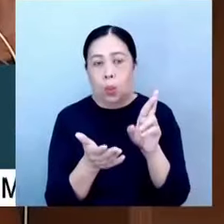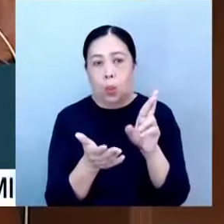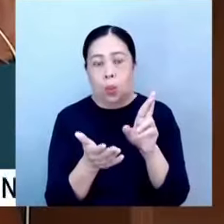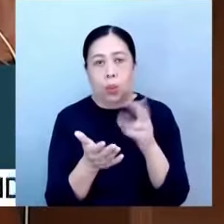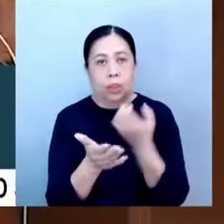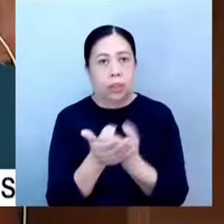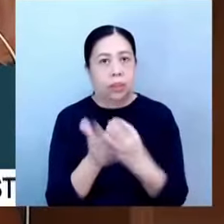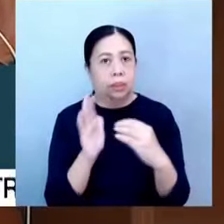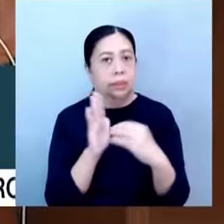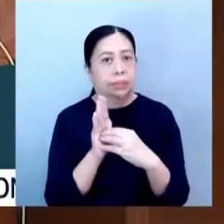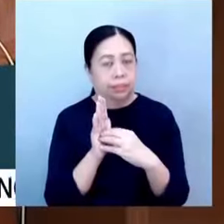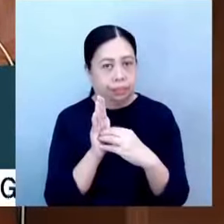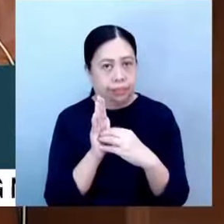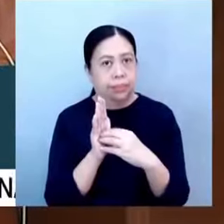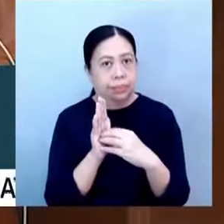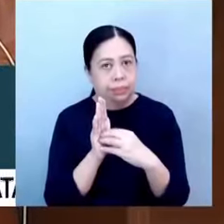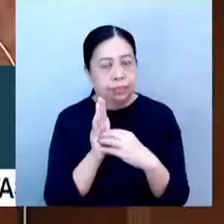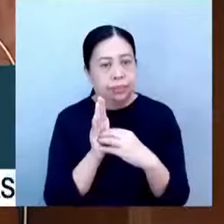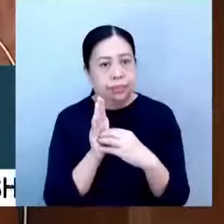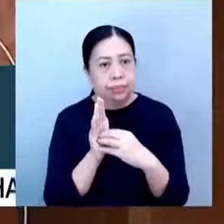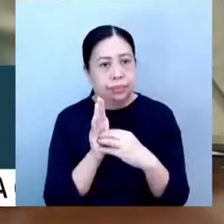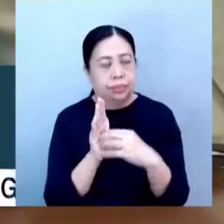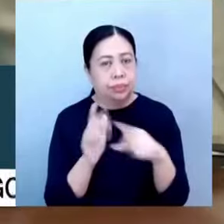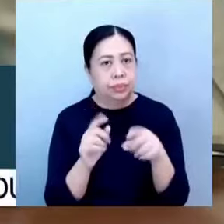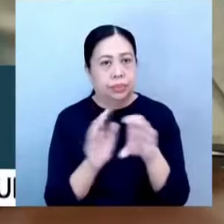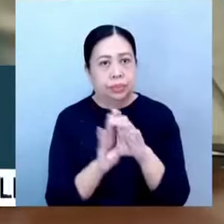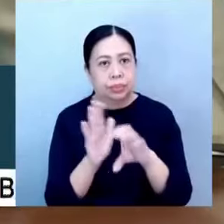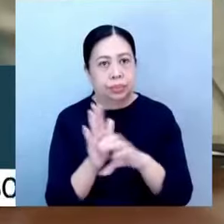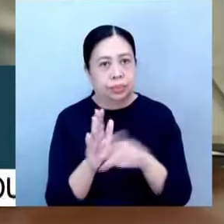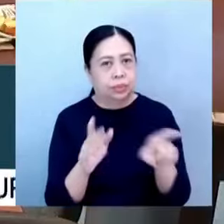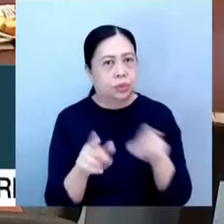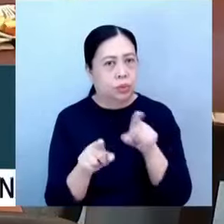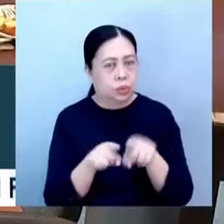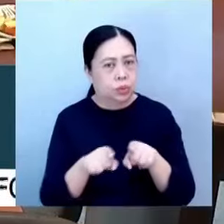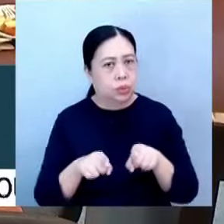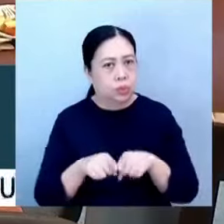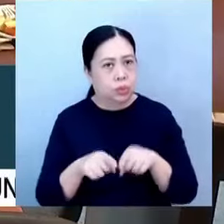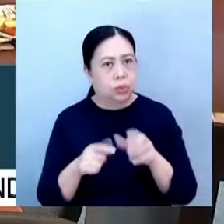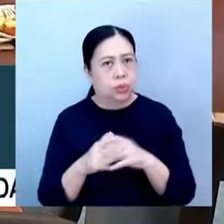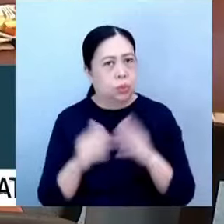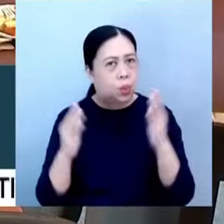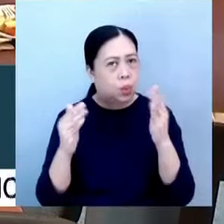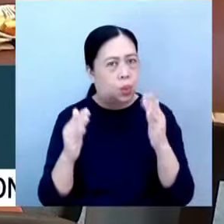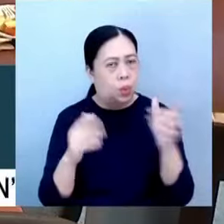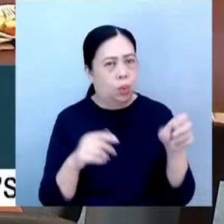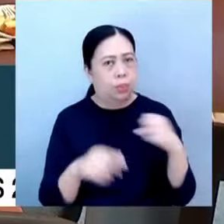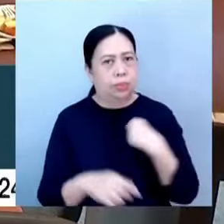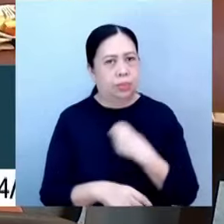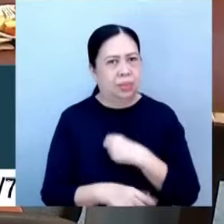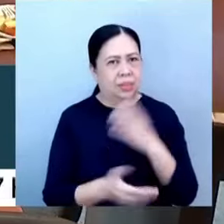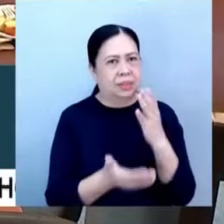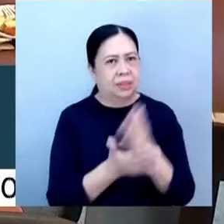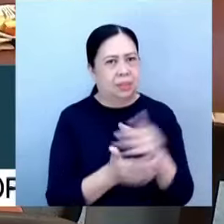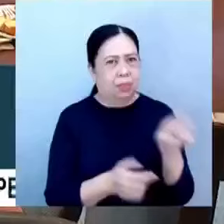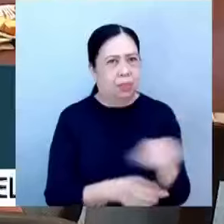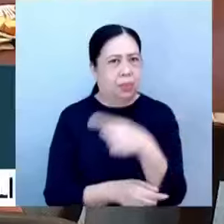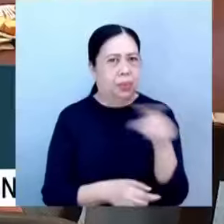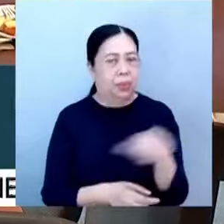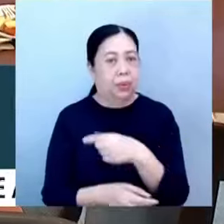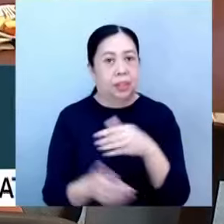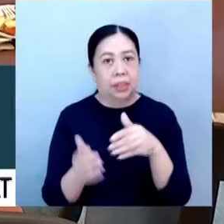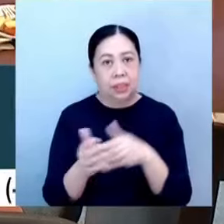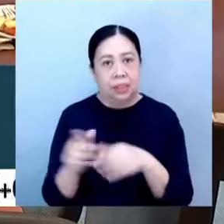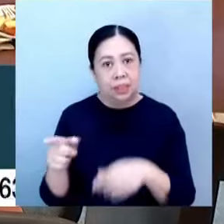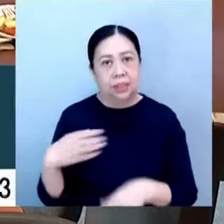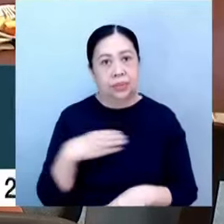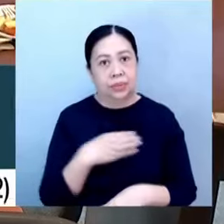the economic provisions of the Constitution. He also hopes the chamber will stop its tirades against the lower house